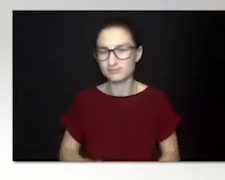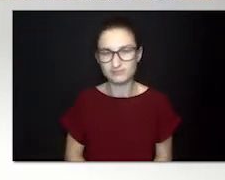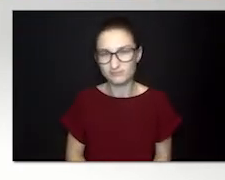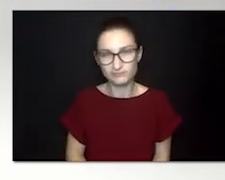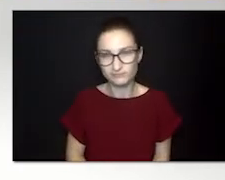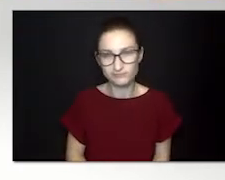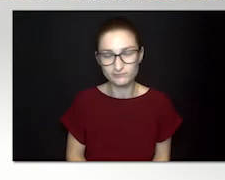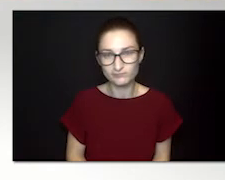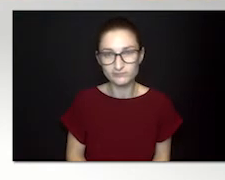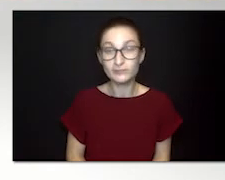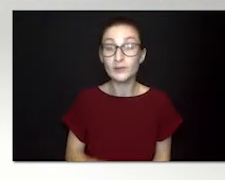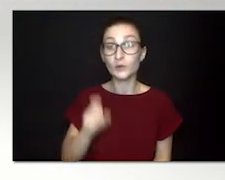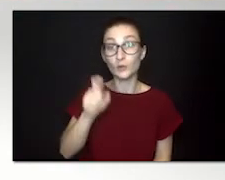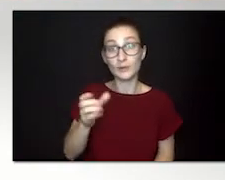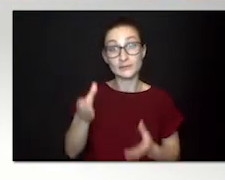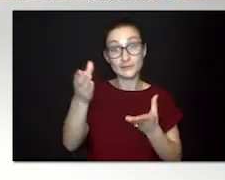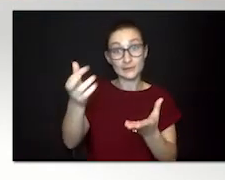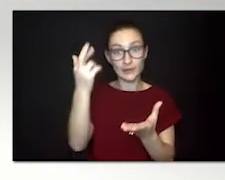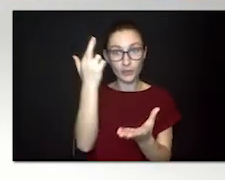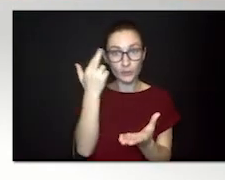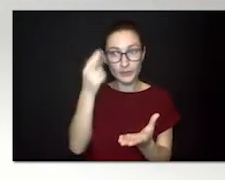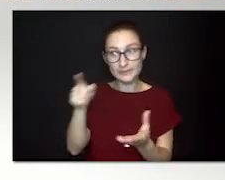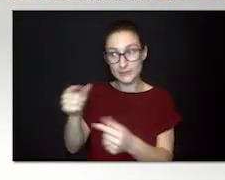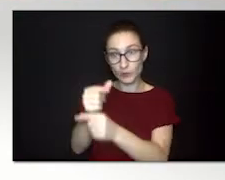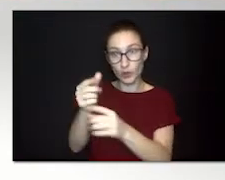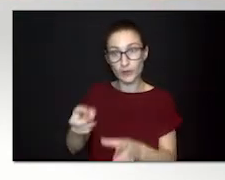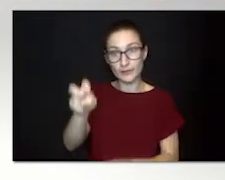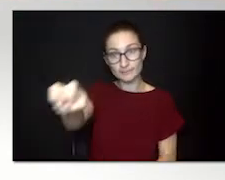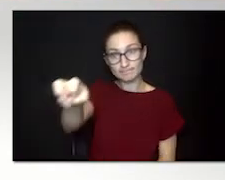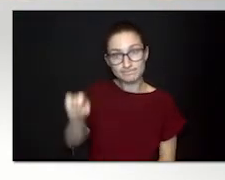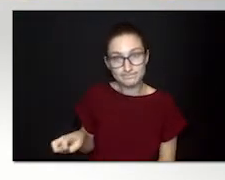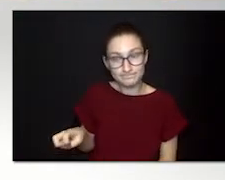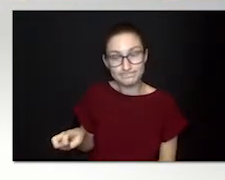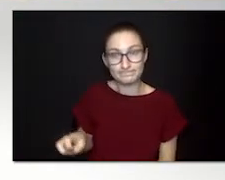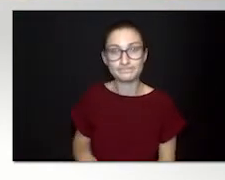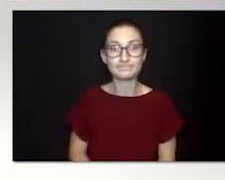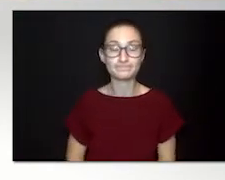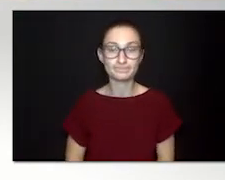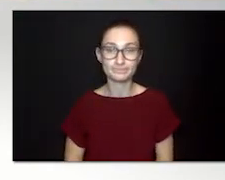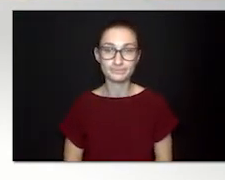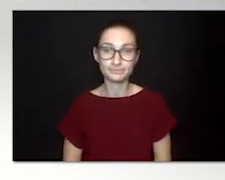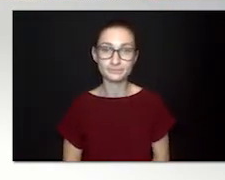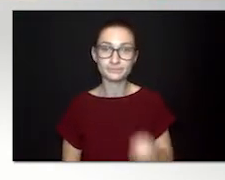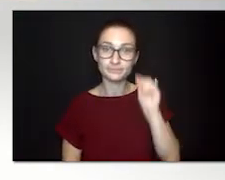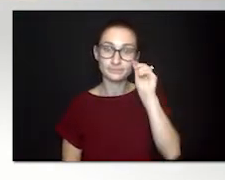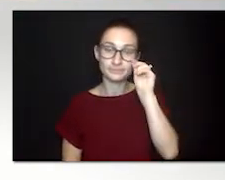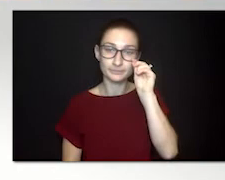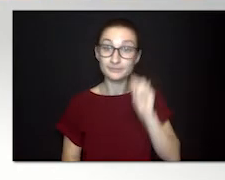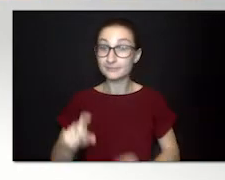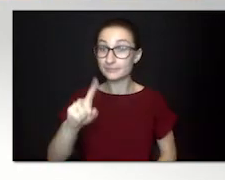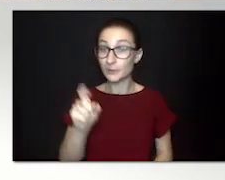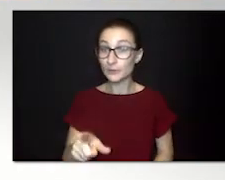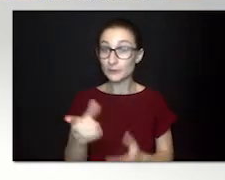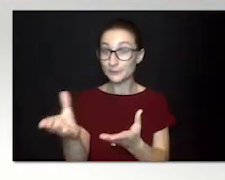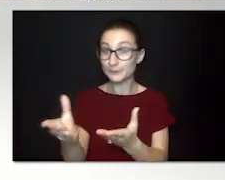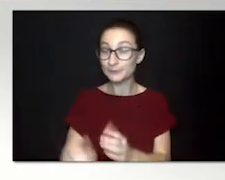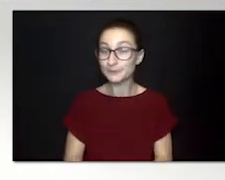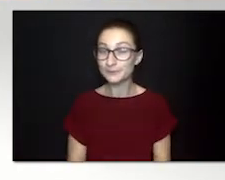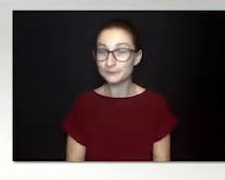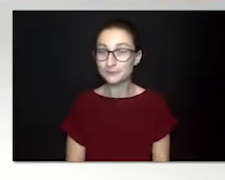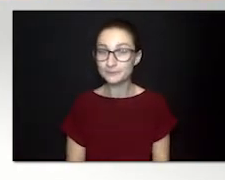guardian. There has to be a reason that the guardian should be removed if they don't voluntarily agree to step down. And then we had a question right in front of you.